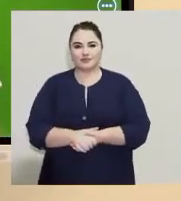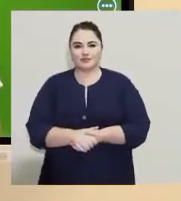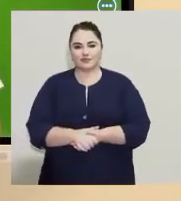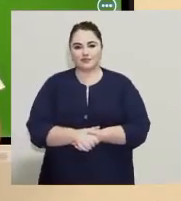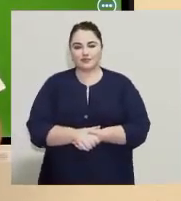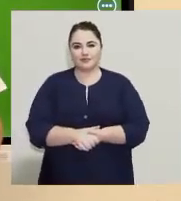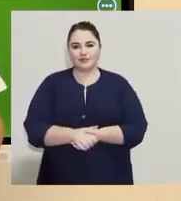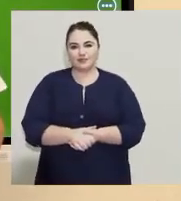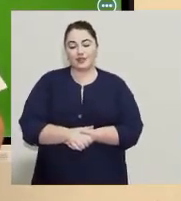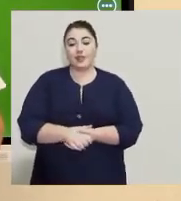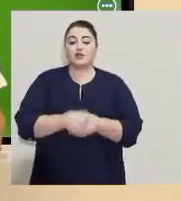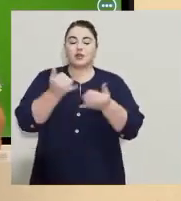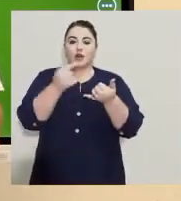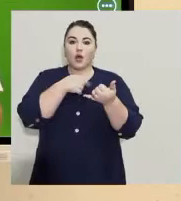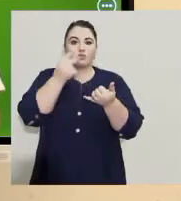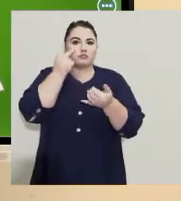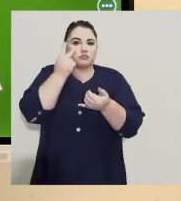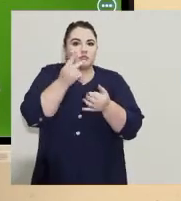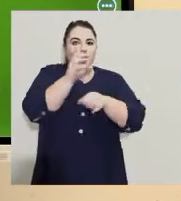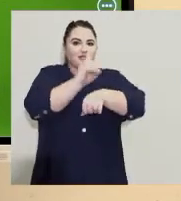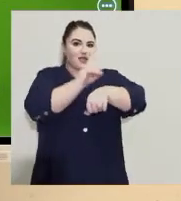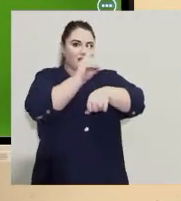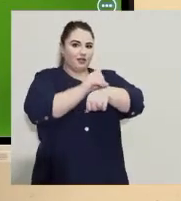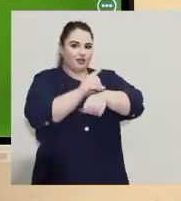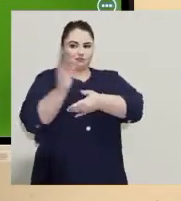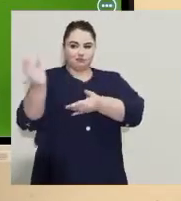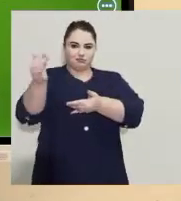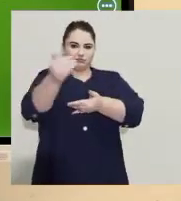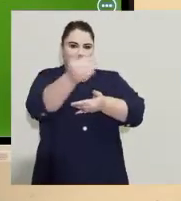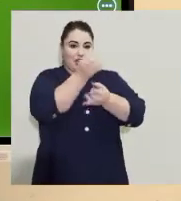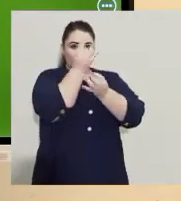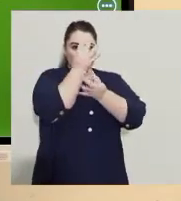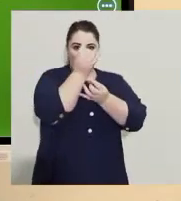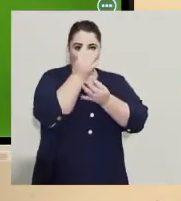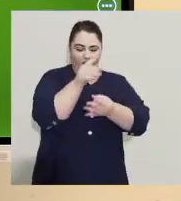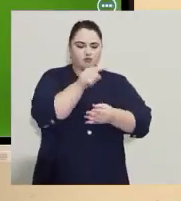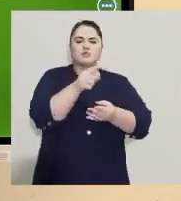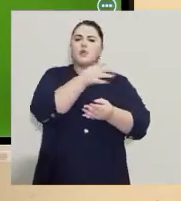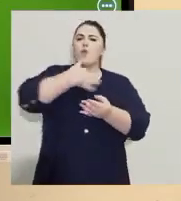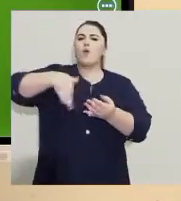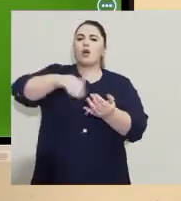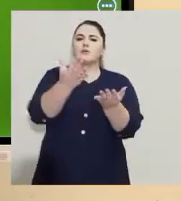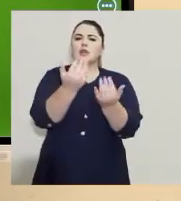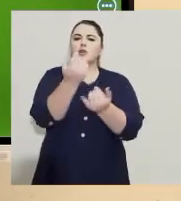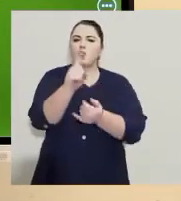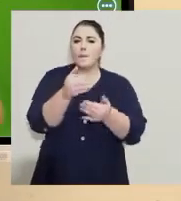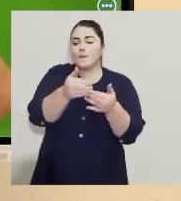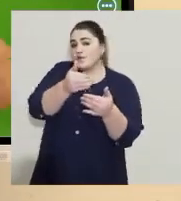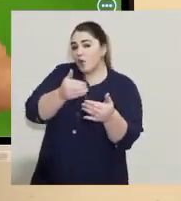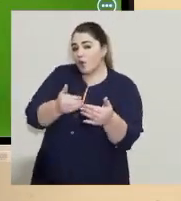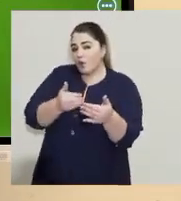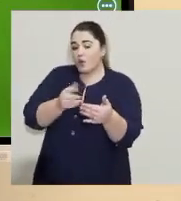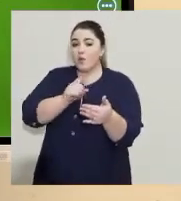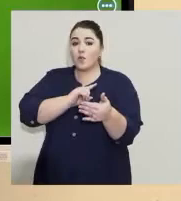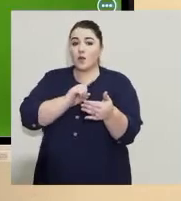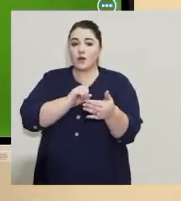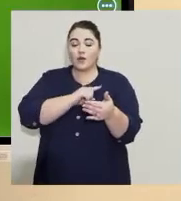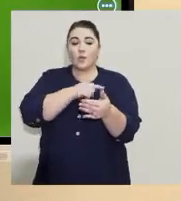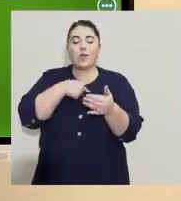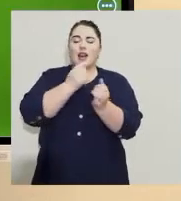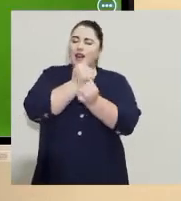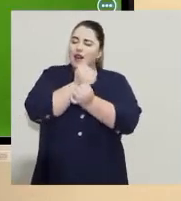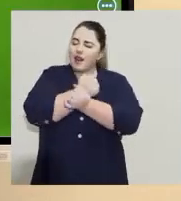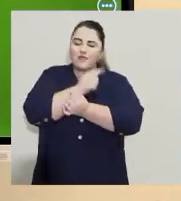correctly. So if you look at the data here, what prediction will you make before the